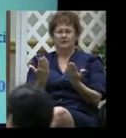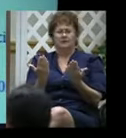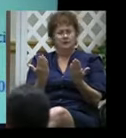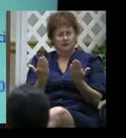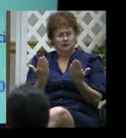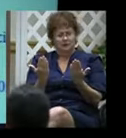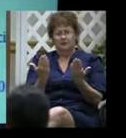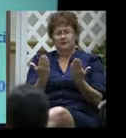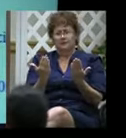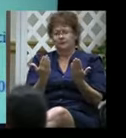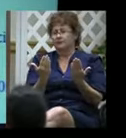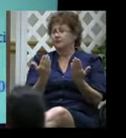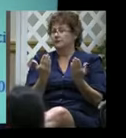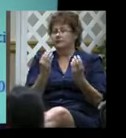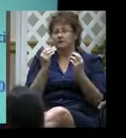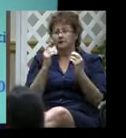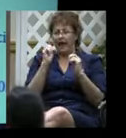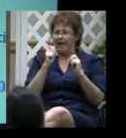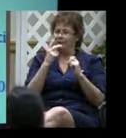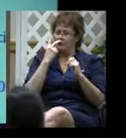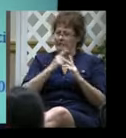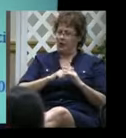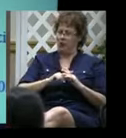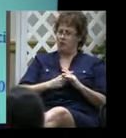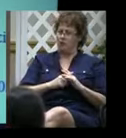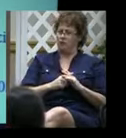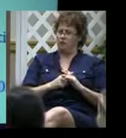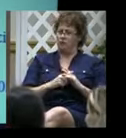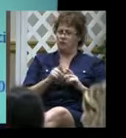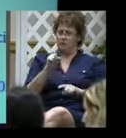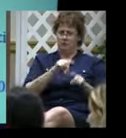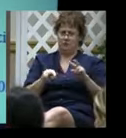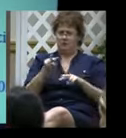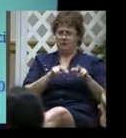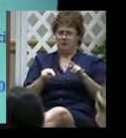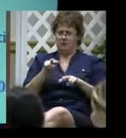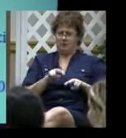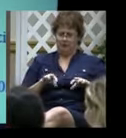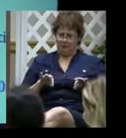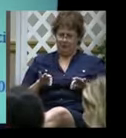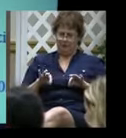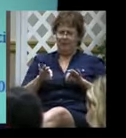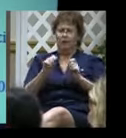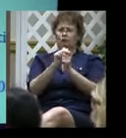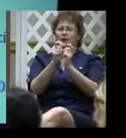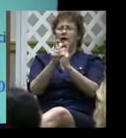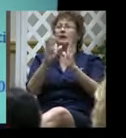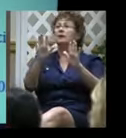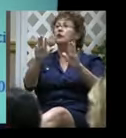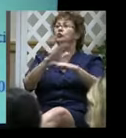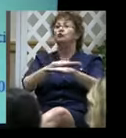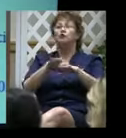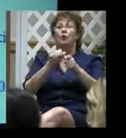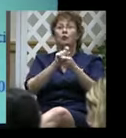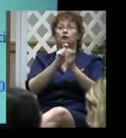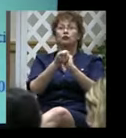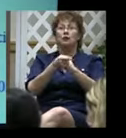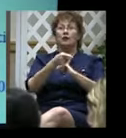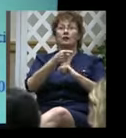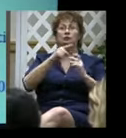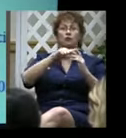by email, but I always have to see the original later when they come to pick up the translation. And make no changes to the original text, and you'd